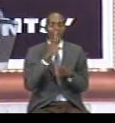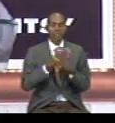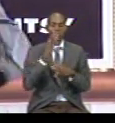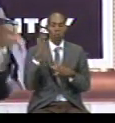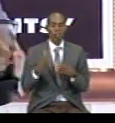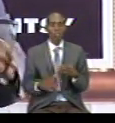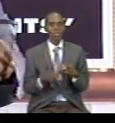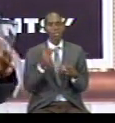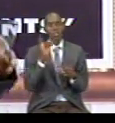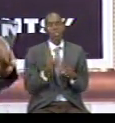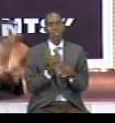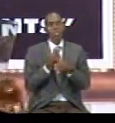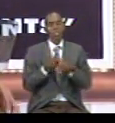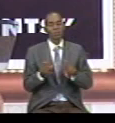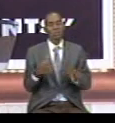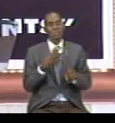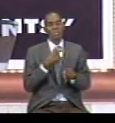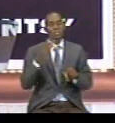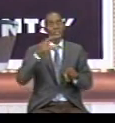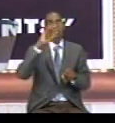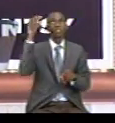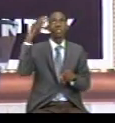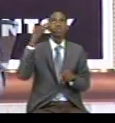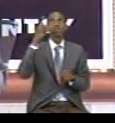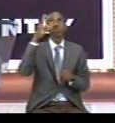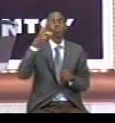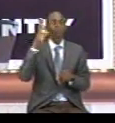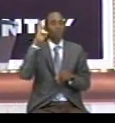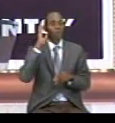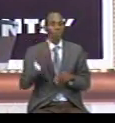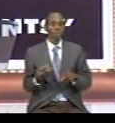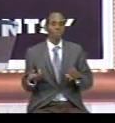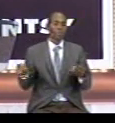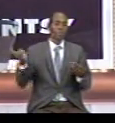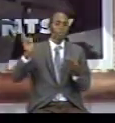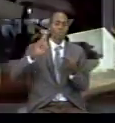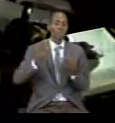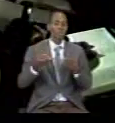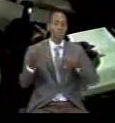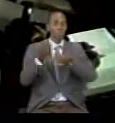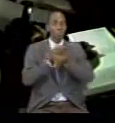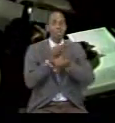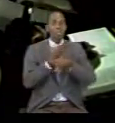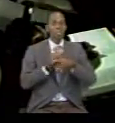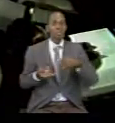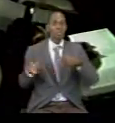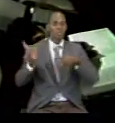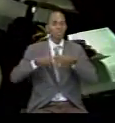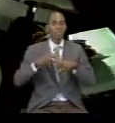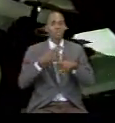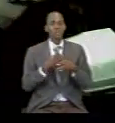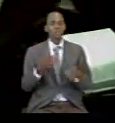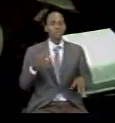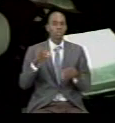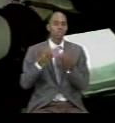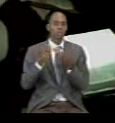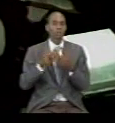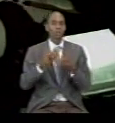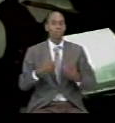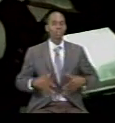the grace of God will be multiplied in your life. Even from today, you will be different from the world in Jesus'